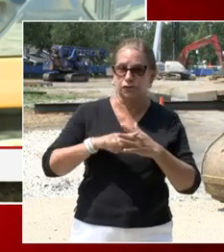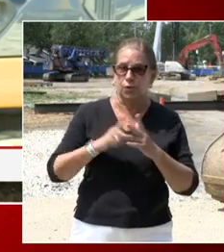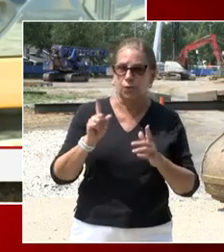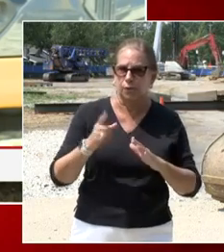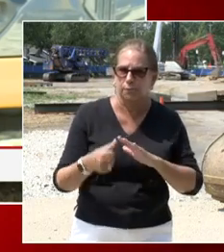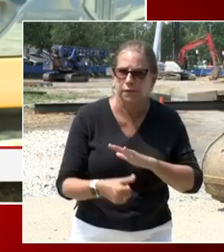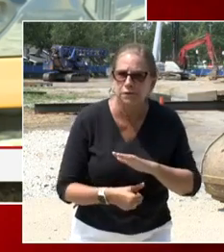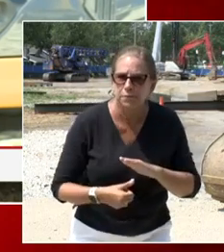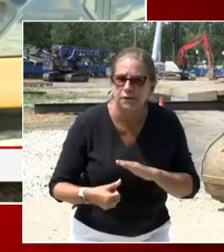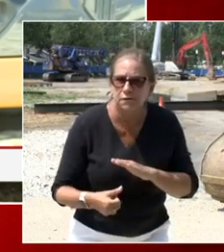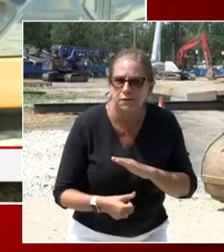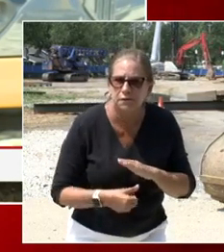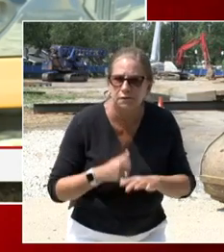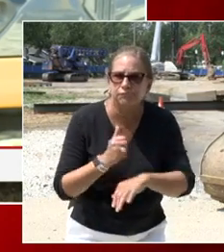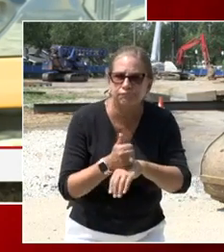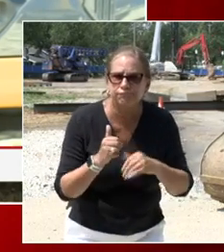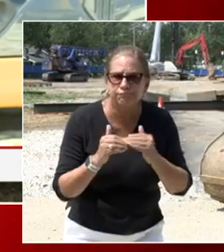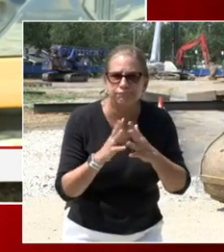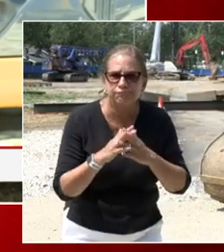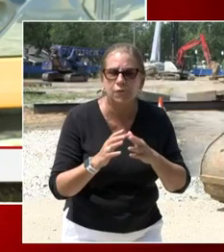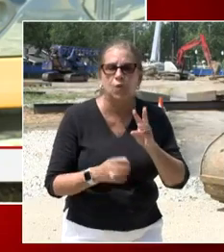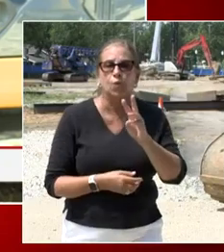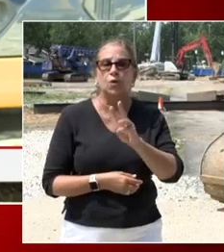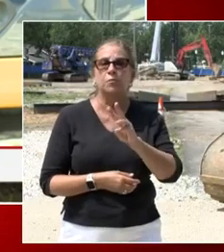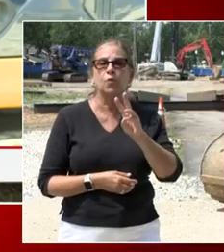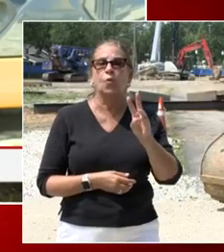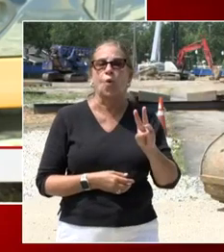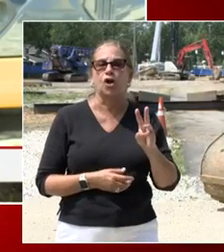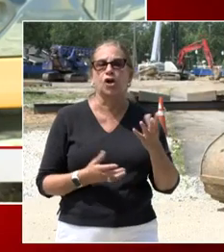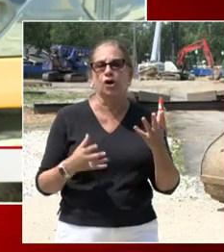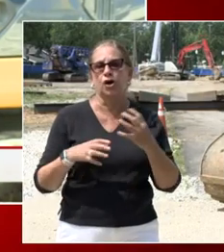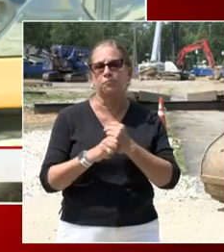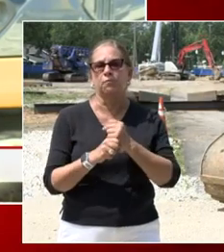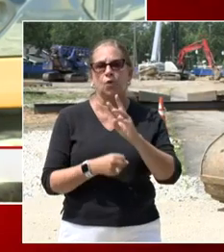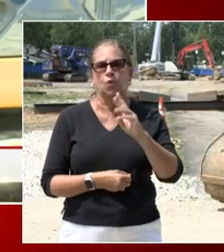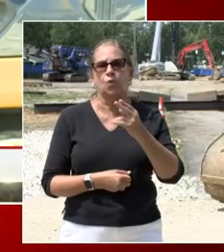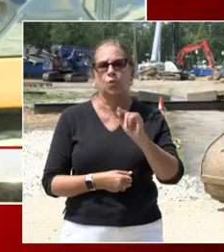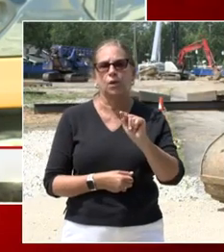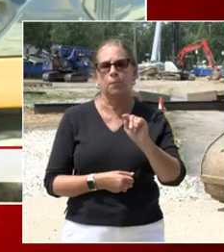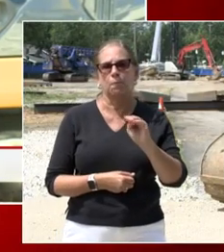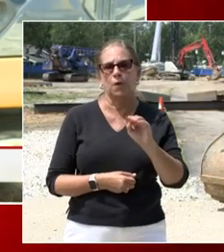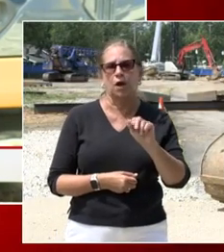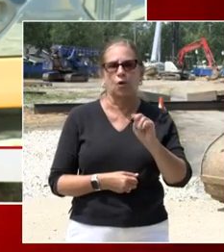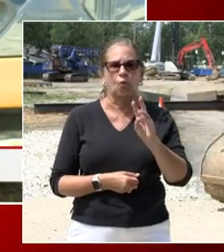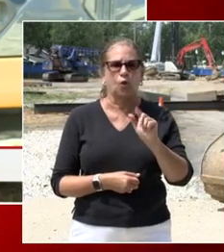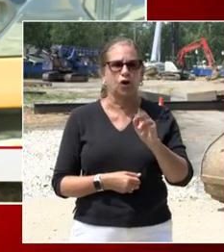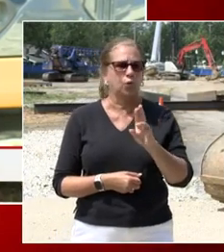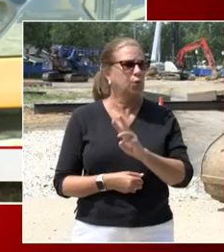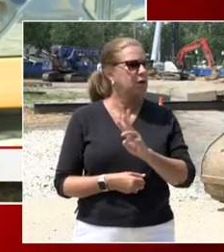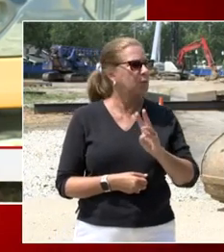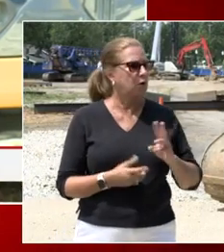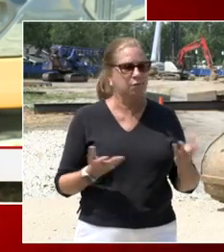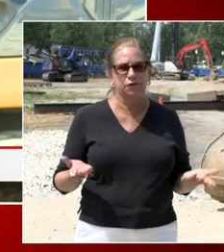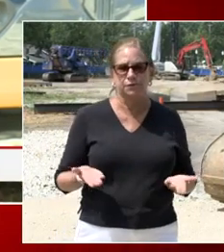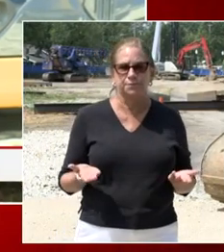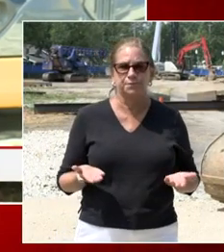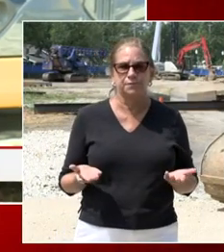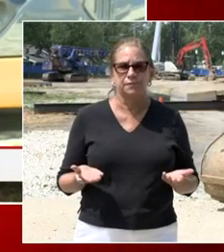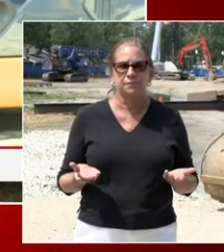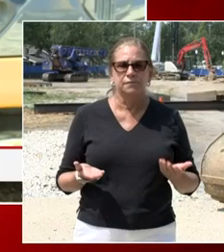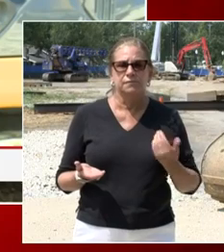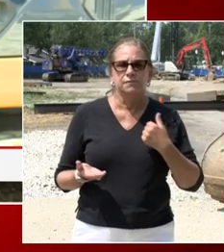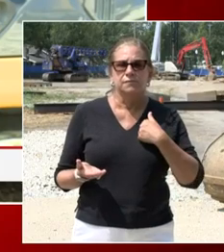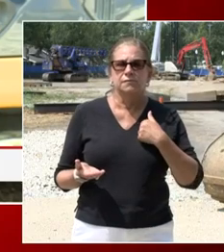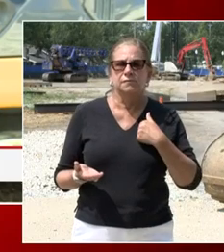Whitman-Walker here in the city. I'm delighted. Absolutely delighted that we're bringing some of those same